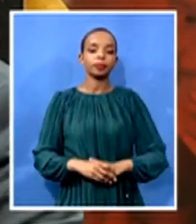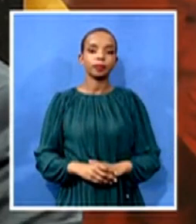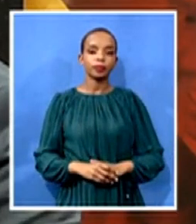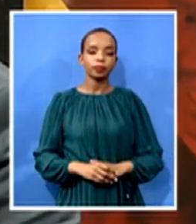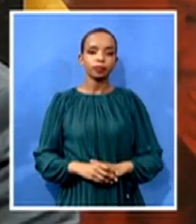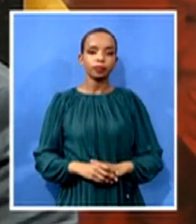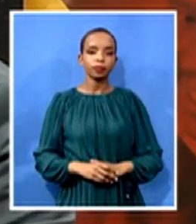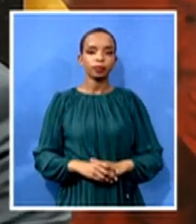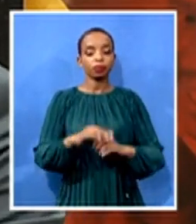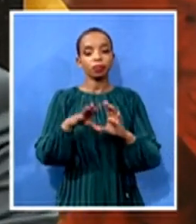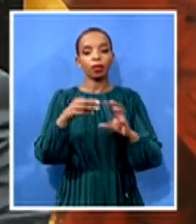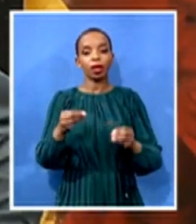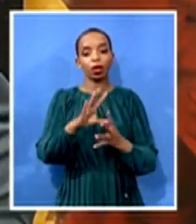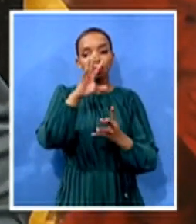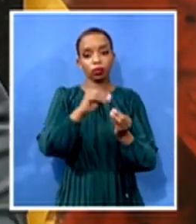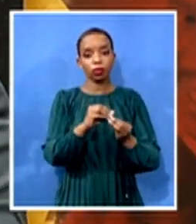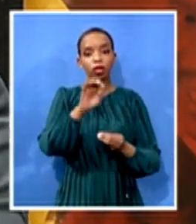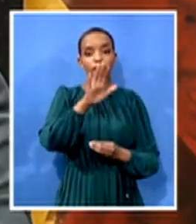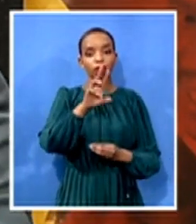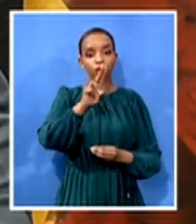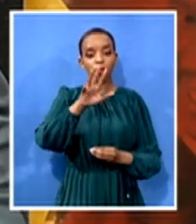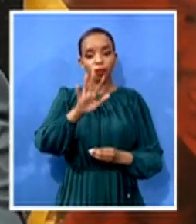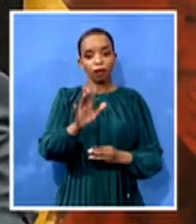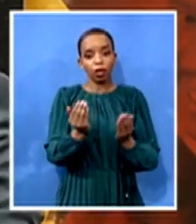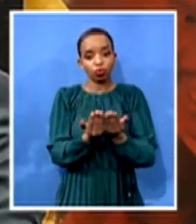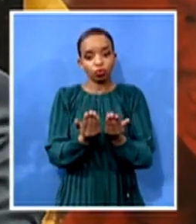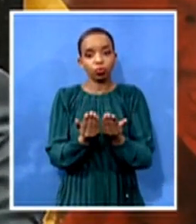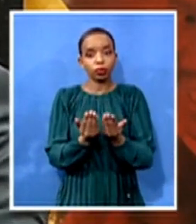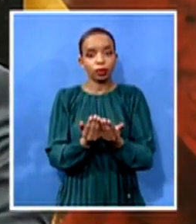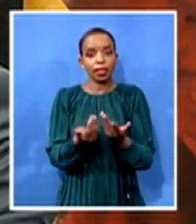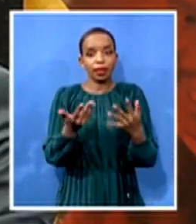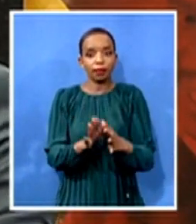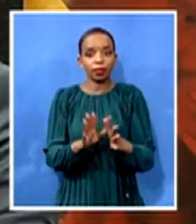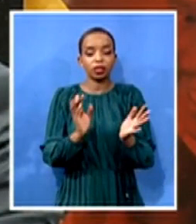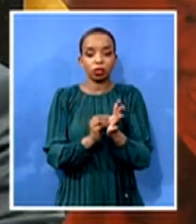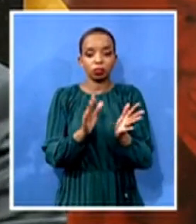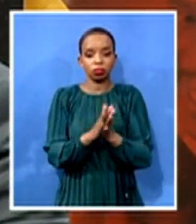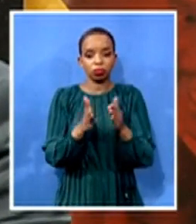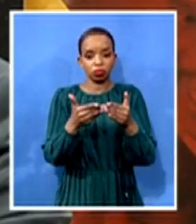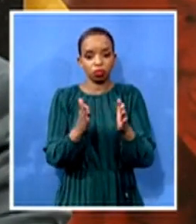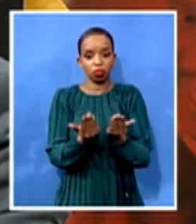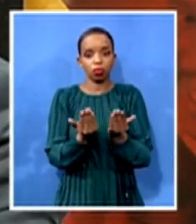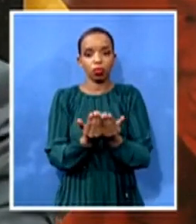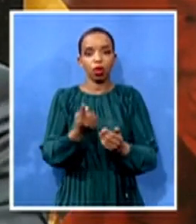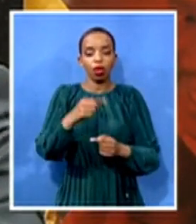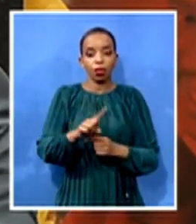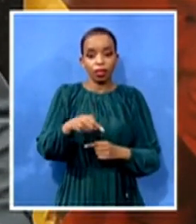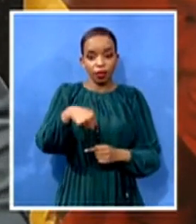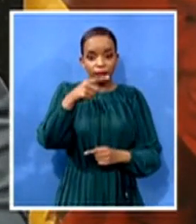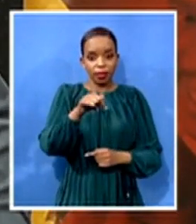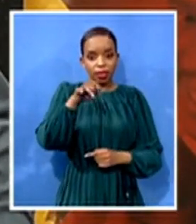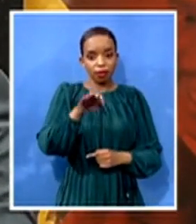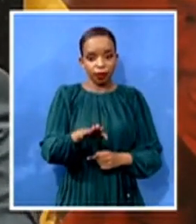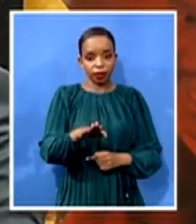5,125 schools scheduled to be open in the province for the first phase of reopening, only